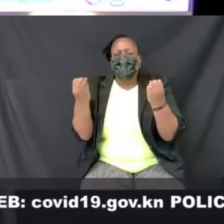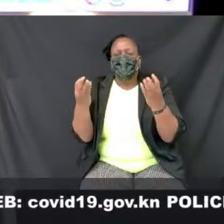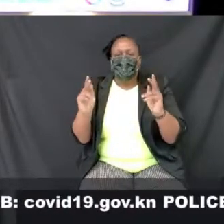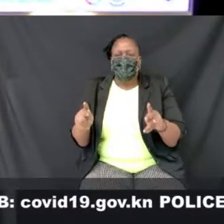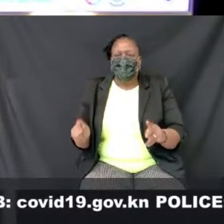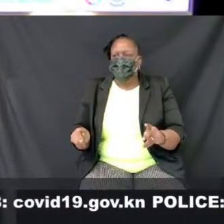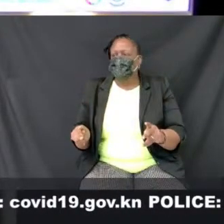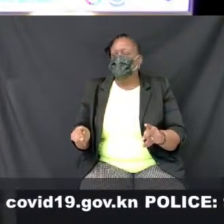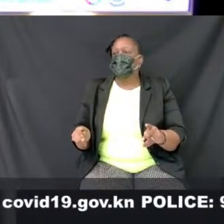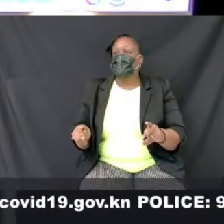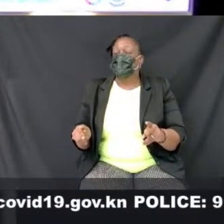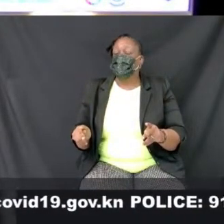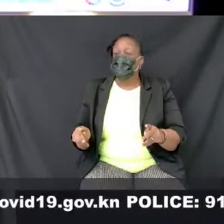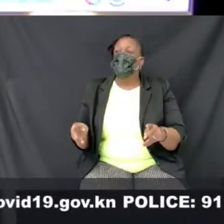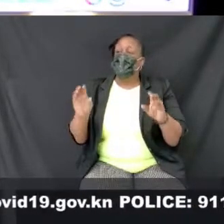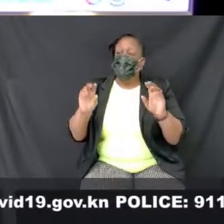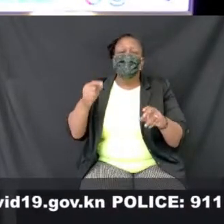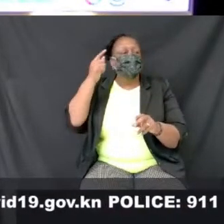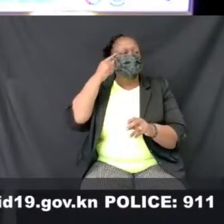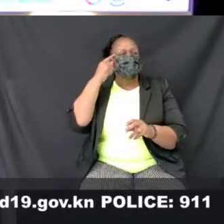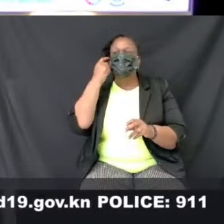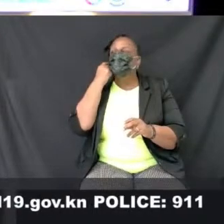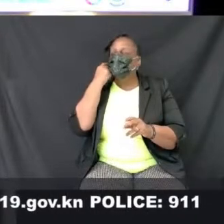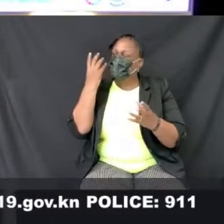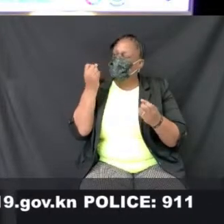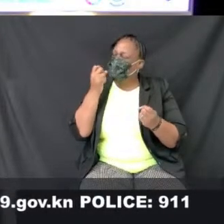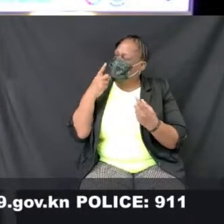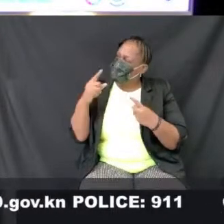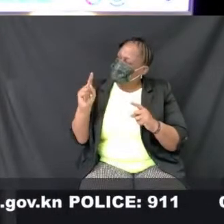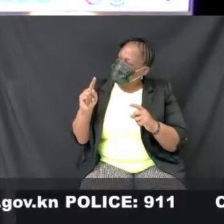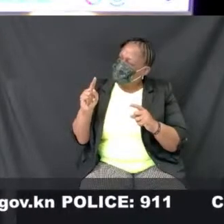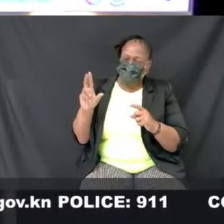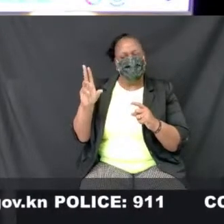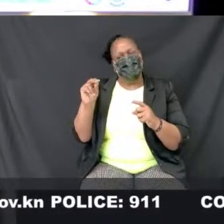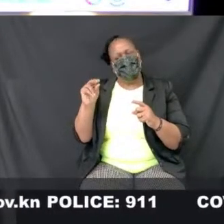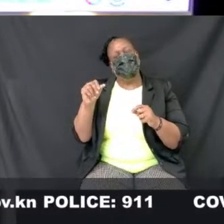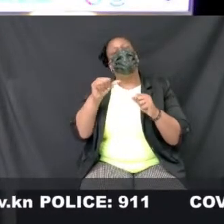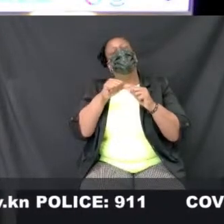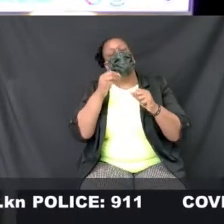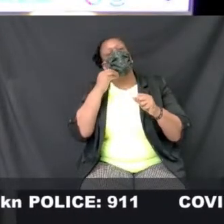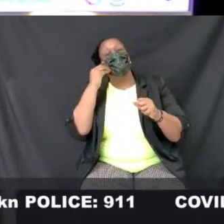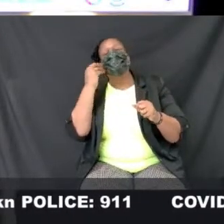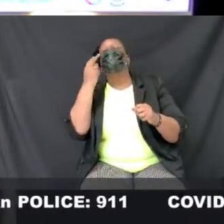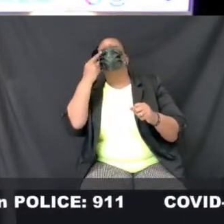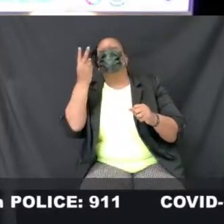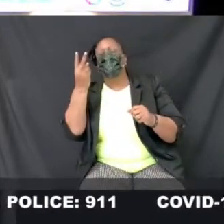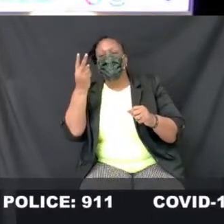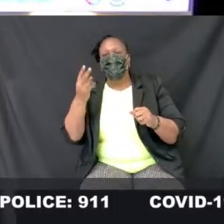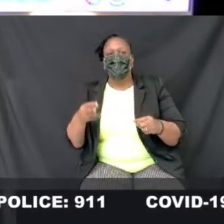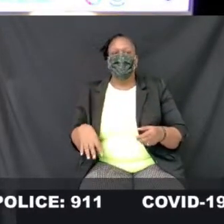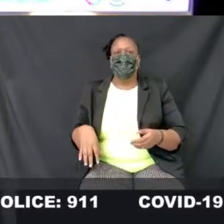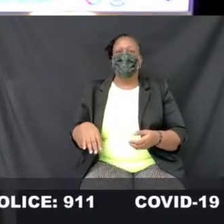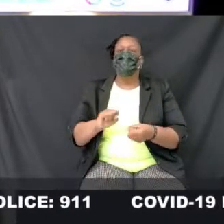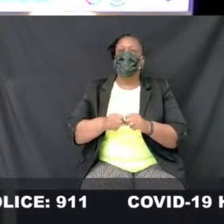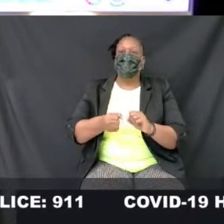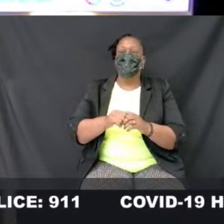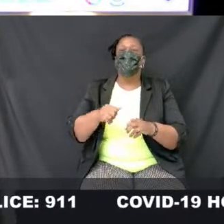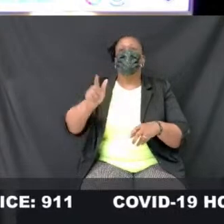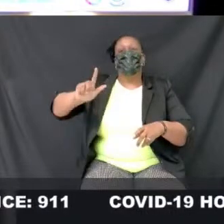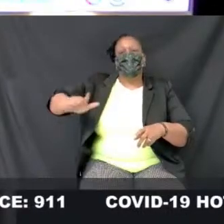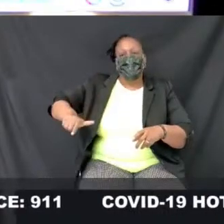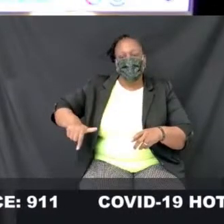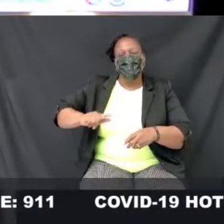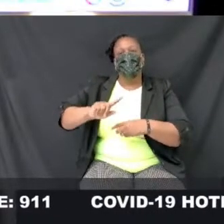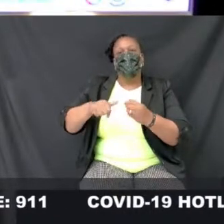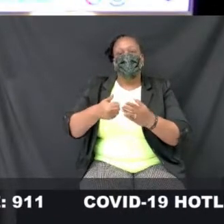these events, even if the event organizers are putting more persons into the space that they were supposed to be